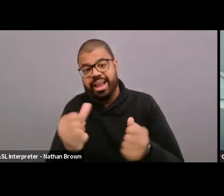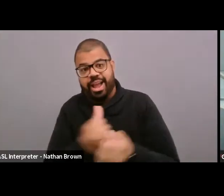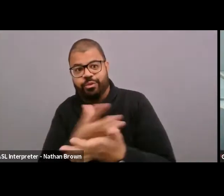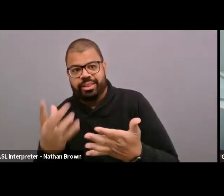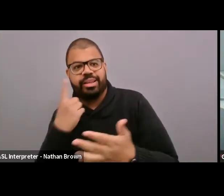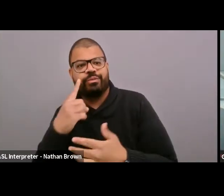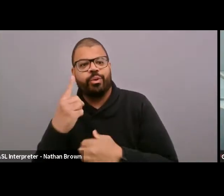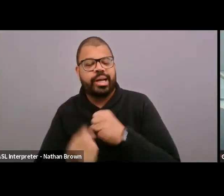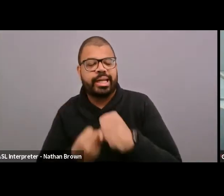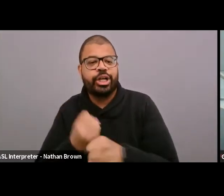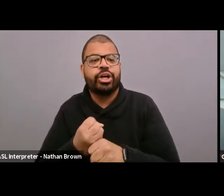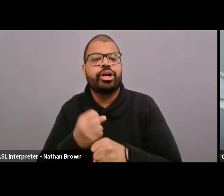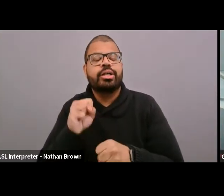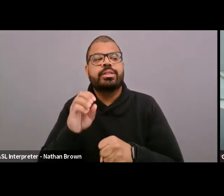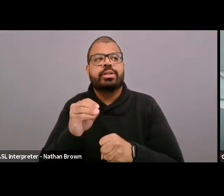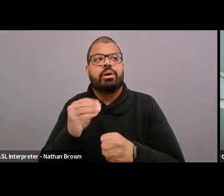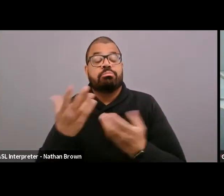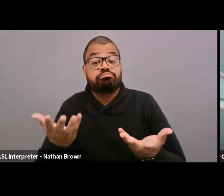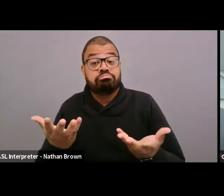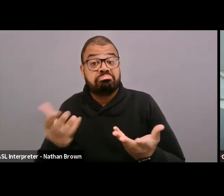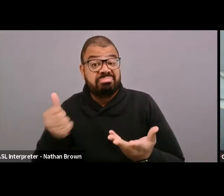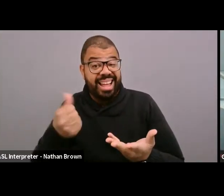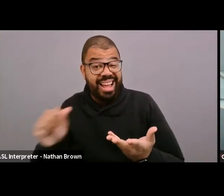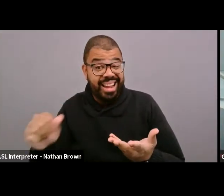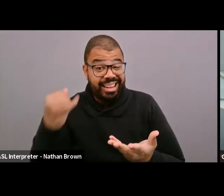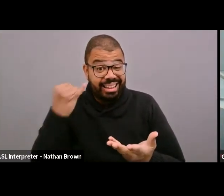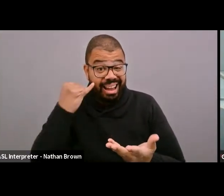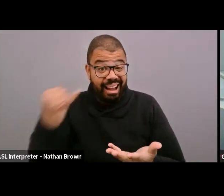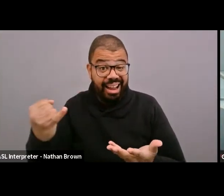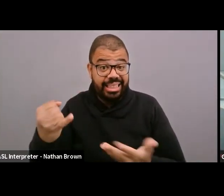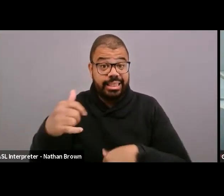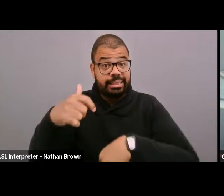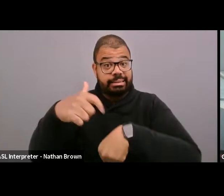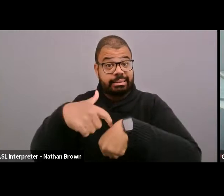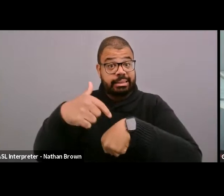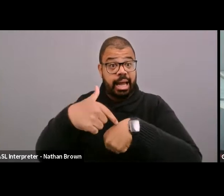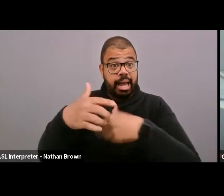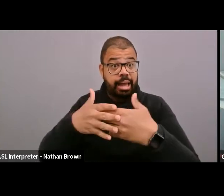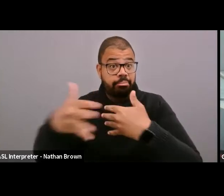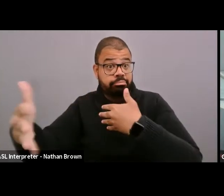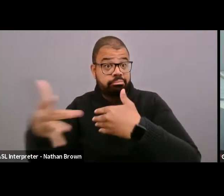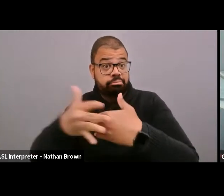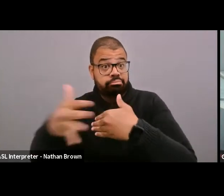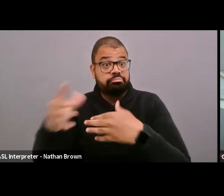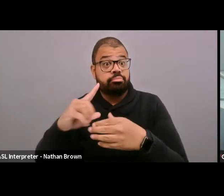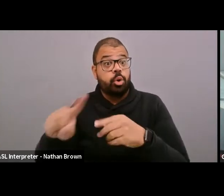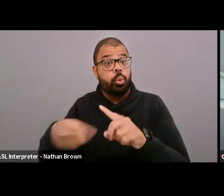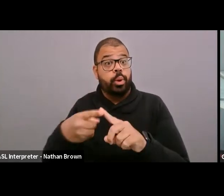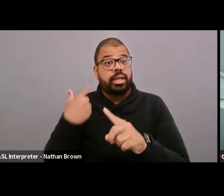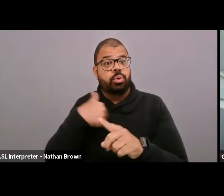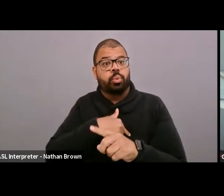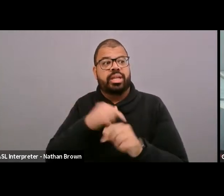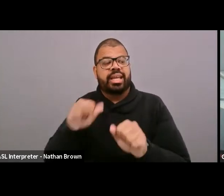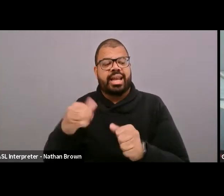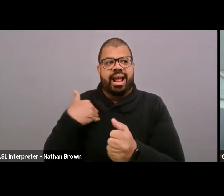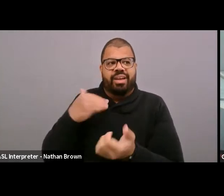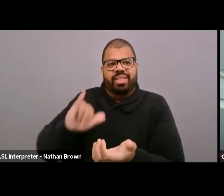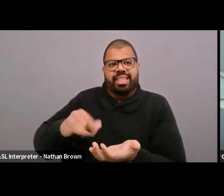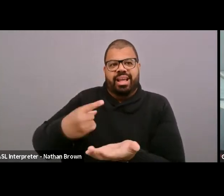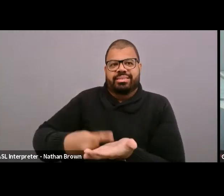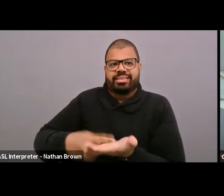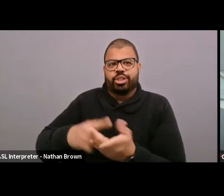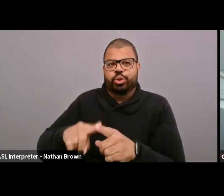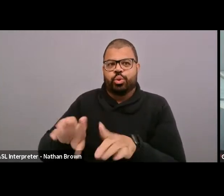year. Do we have any idea timeline wise when we are going to start having that conversation? I know it sounds